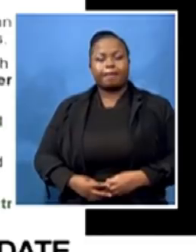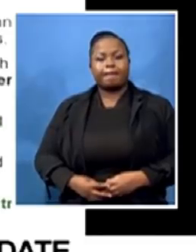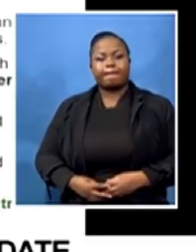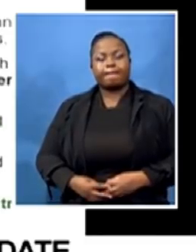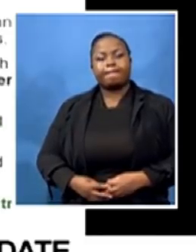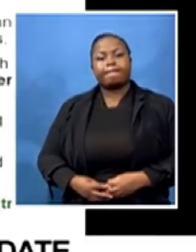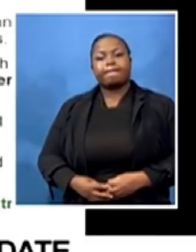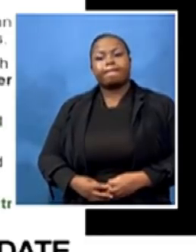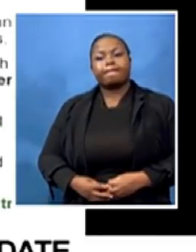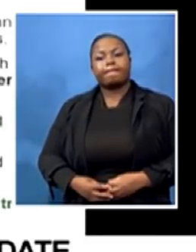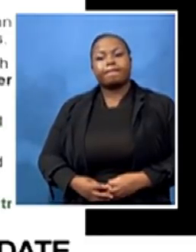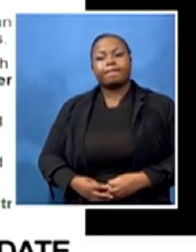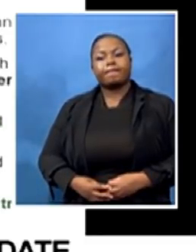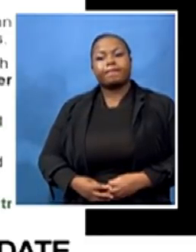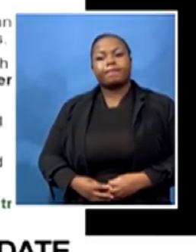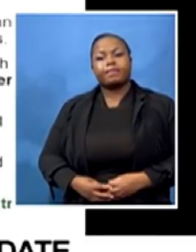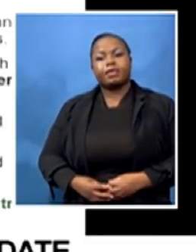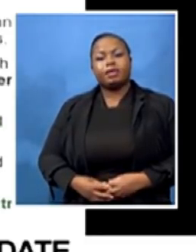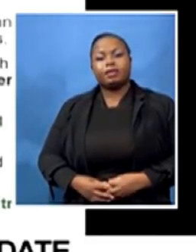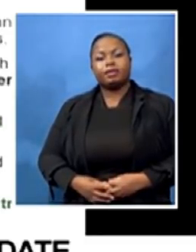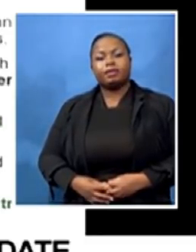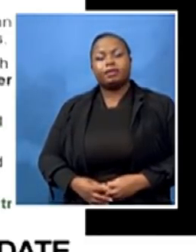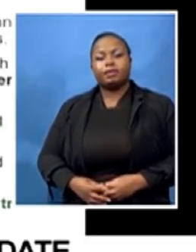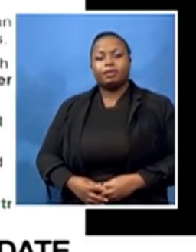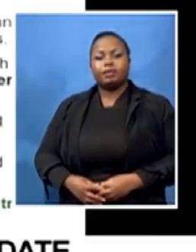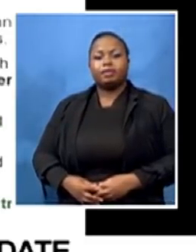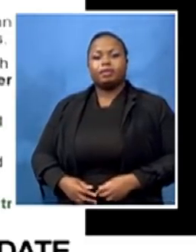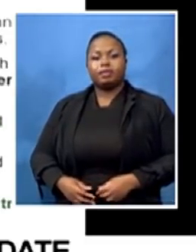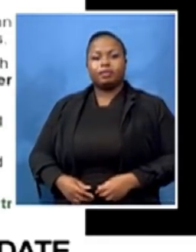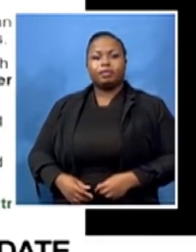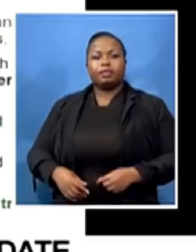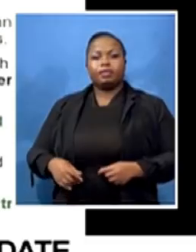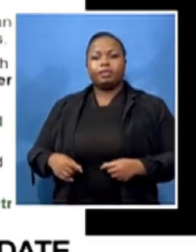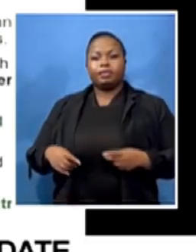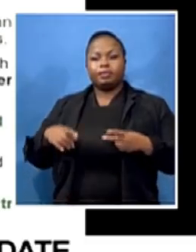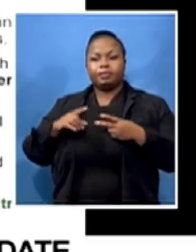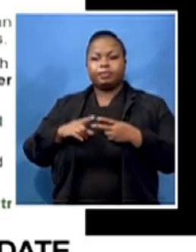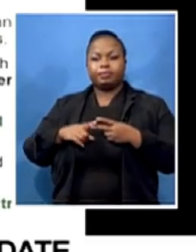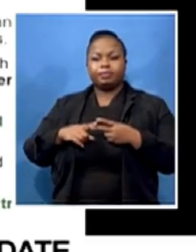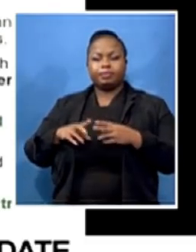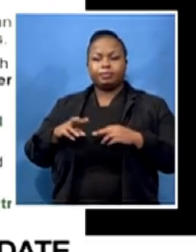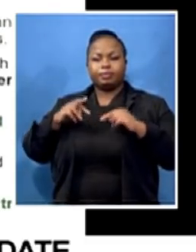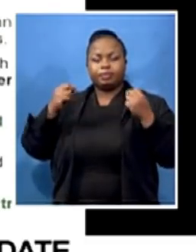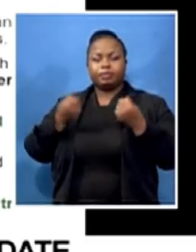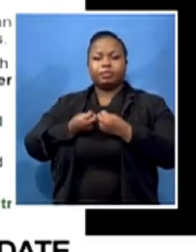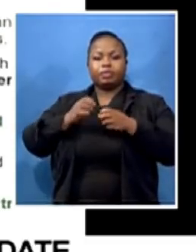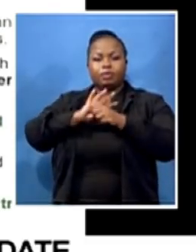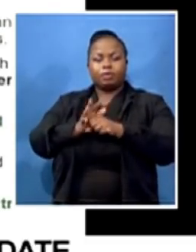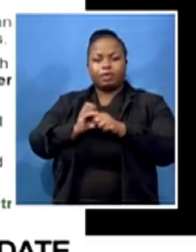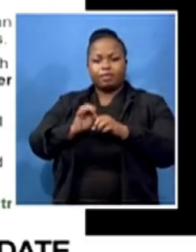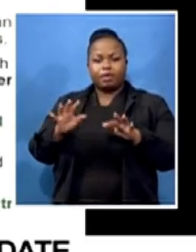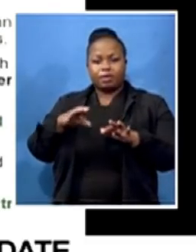National Coronavirus Command Council, which is chaired by the President. which was established after the